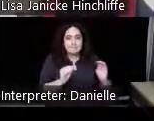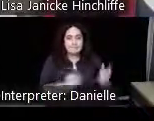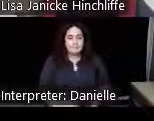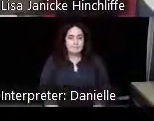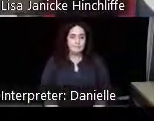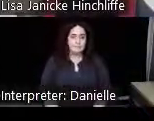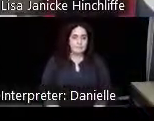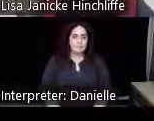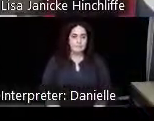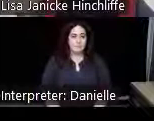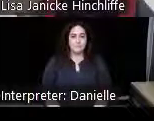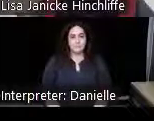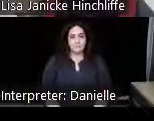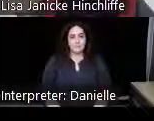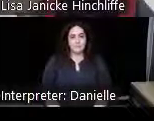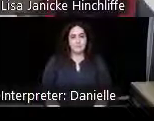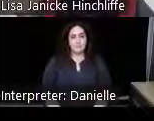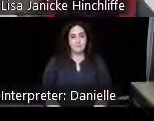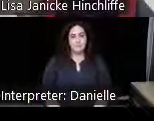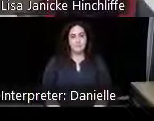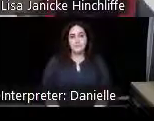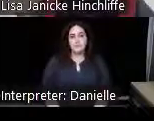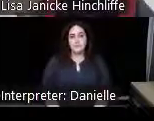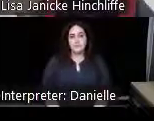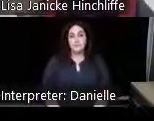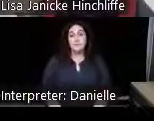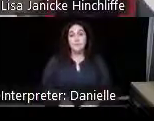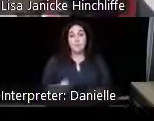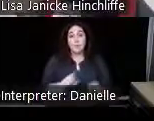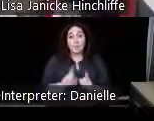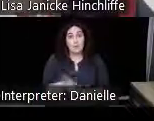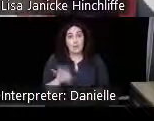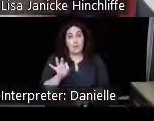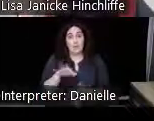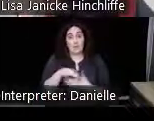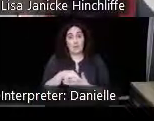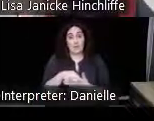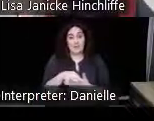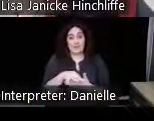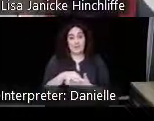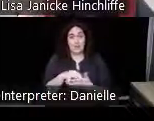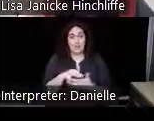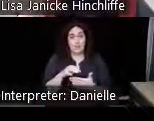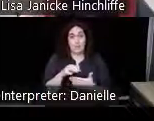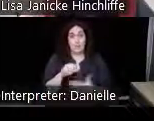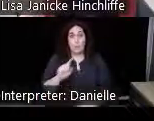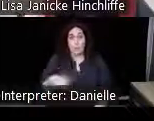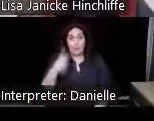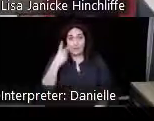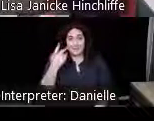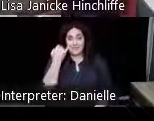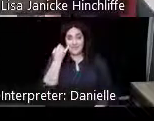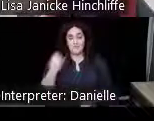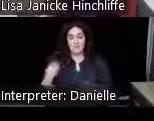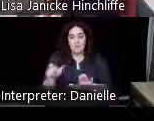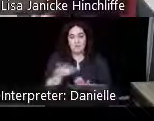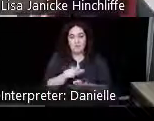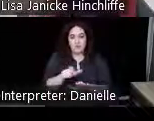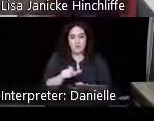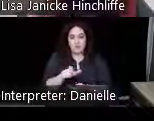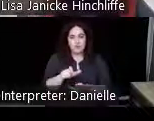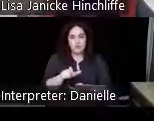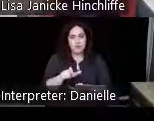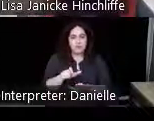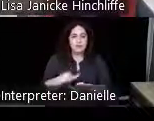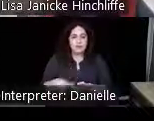We also found a great deal of content that was only available by hovering over something, which is, of course,